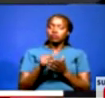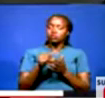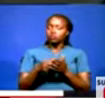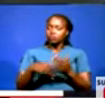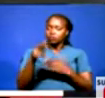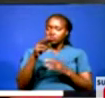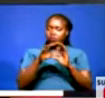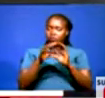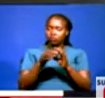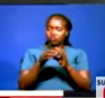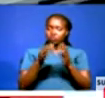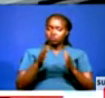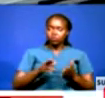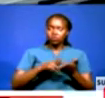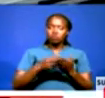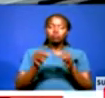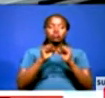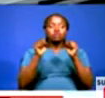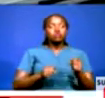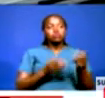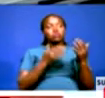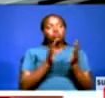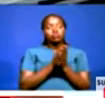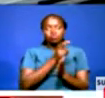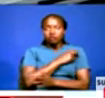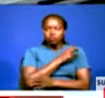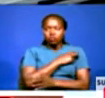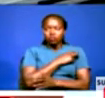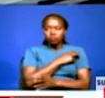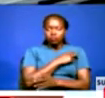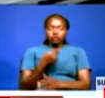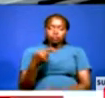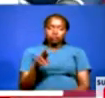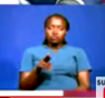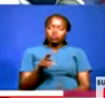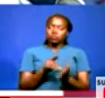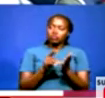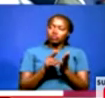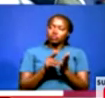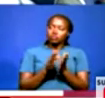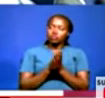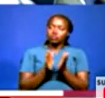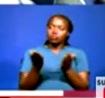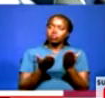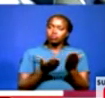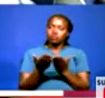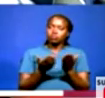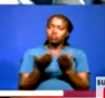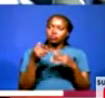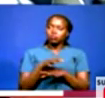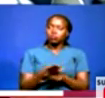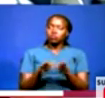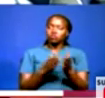information system is expected to consolidate HR data and wage bill in the public service, integrate them through